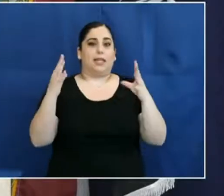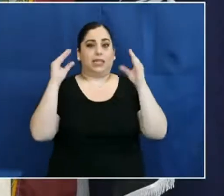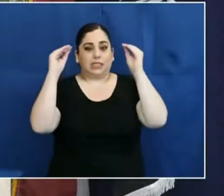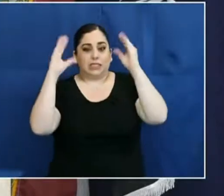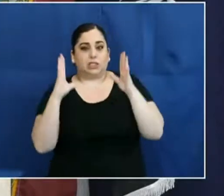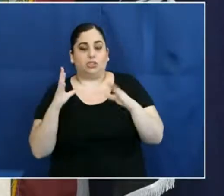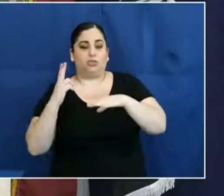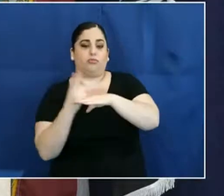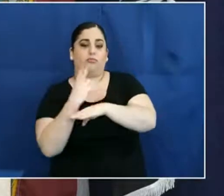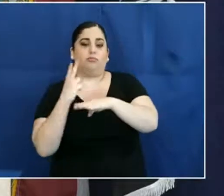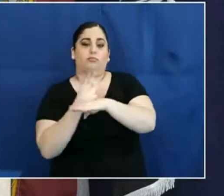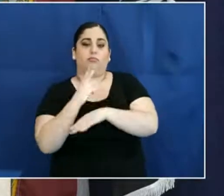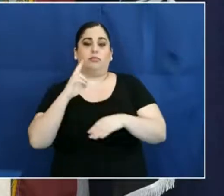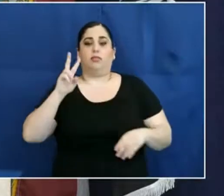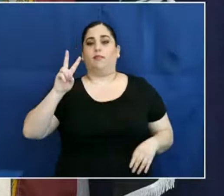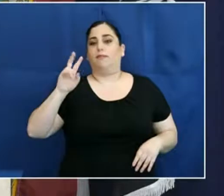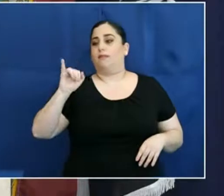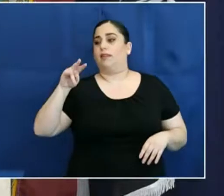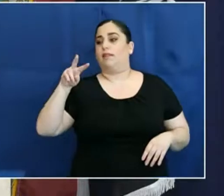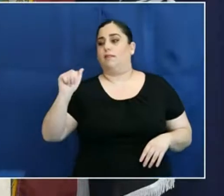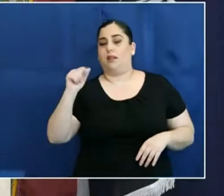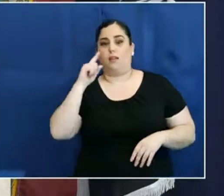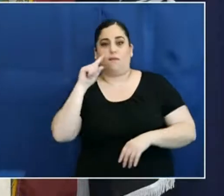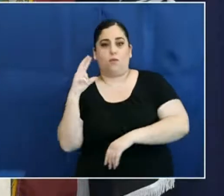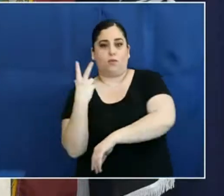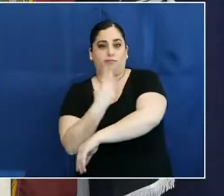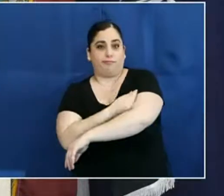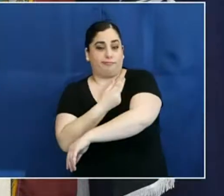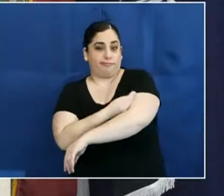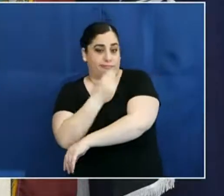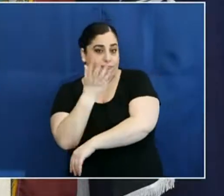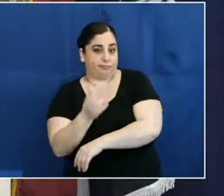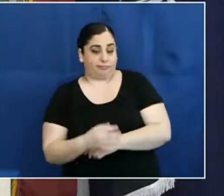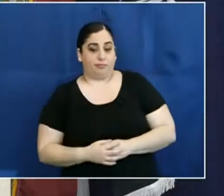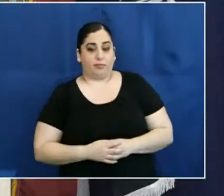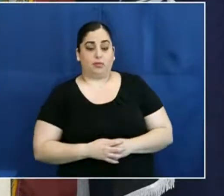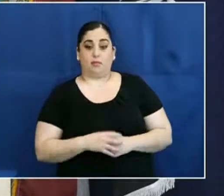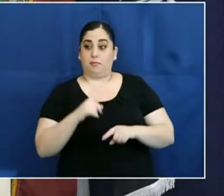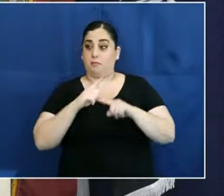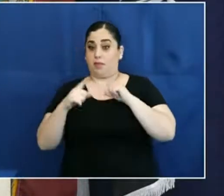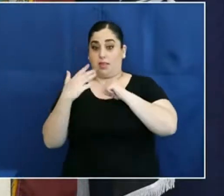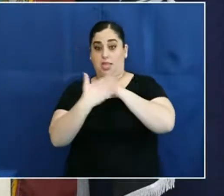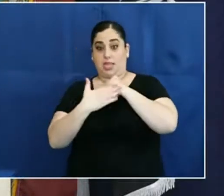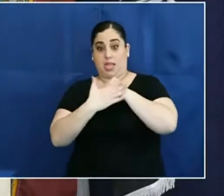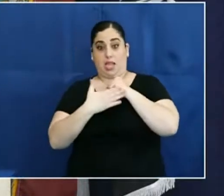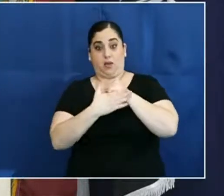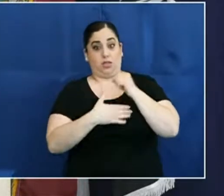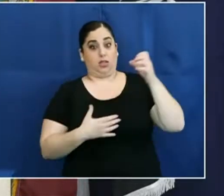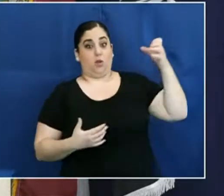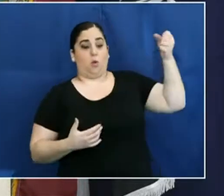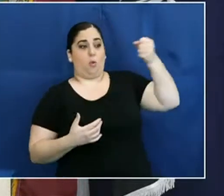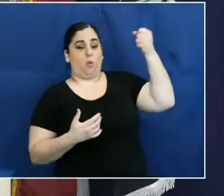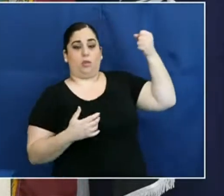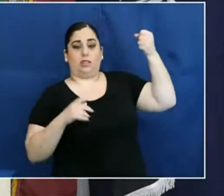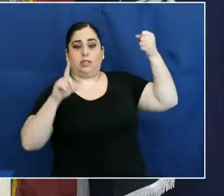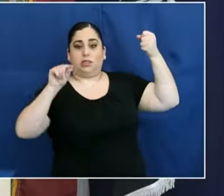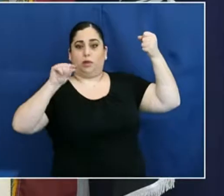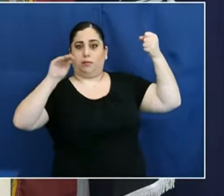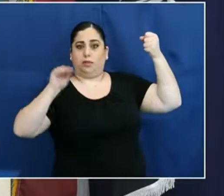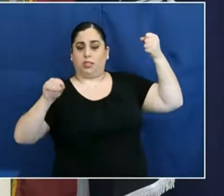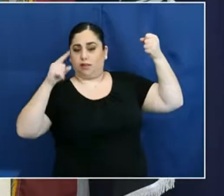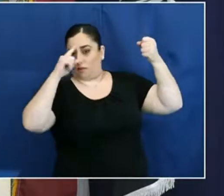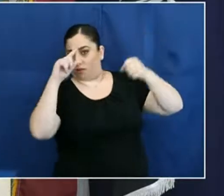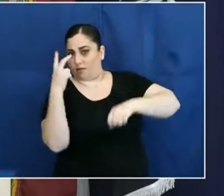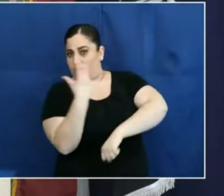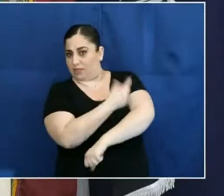If the demand isn't there, how long will the county keep holding 20% of vaccines for teachers? Well, we don't hold 20% of vaccines